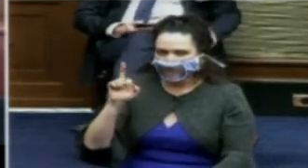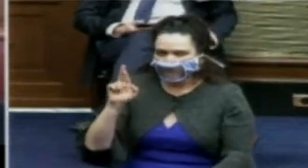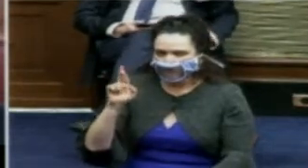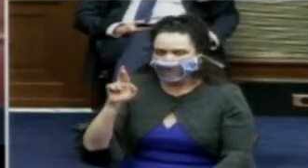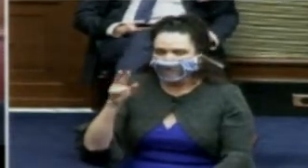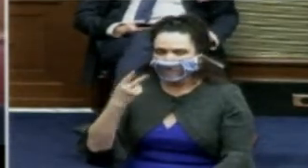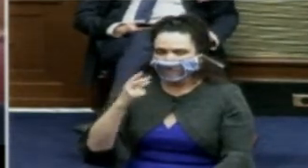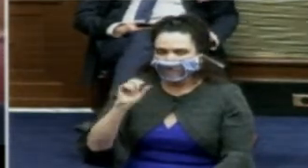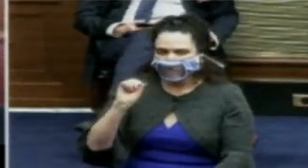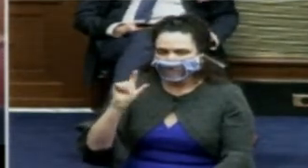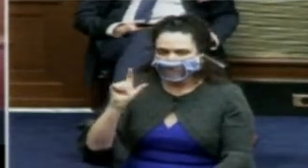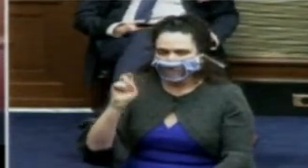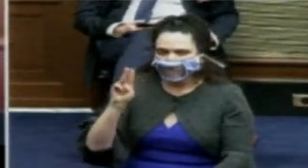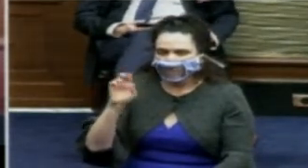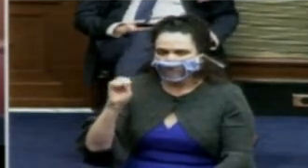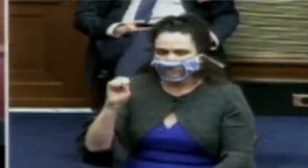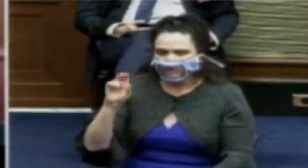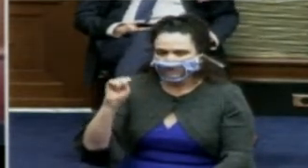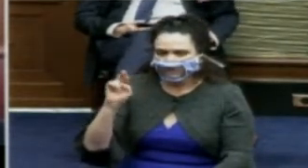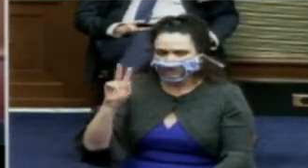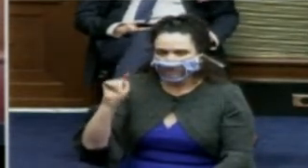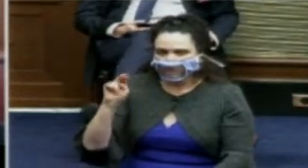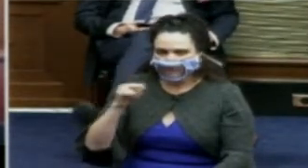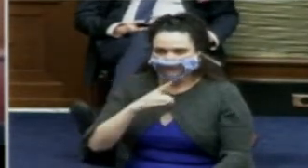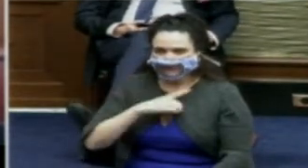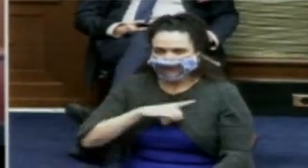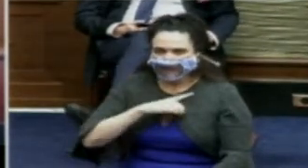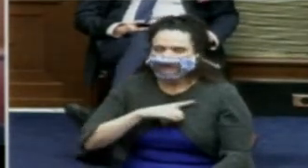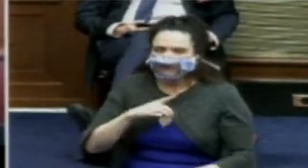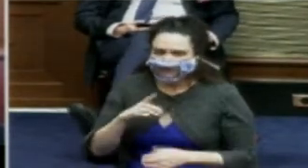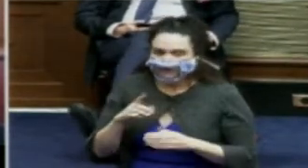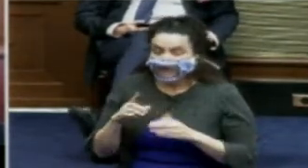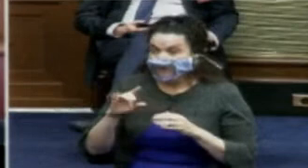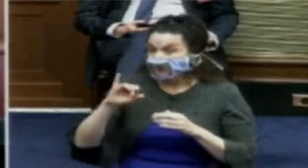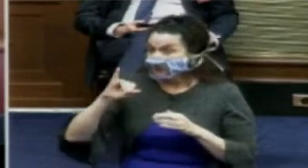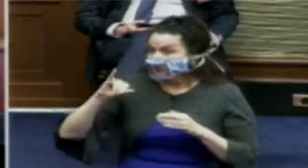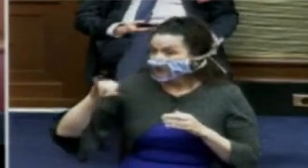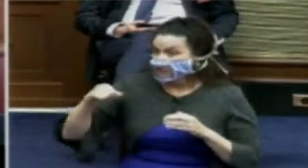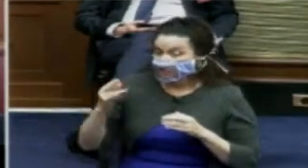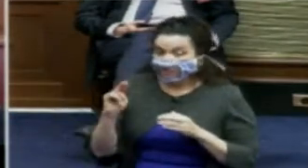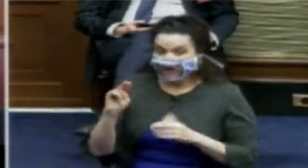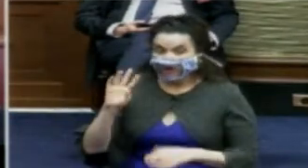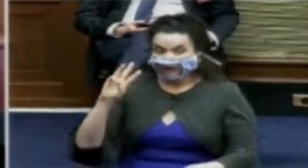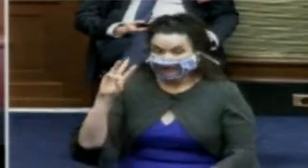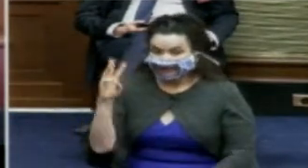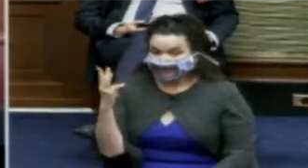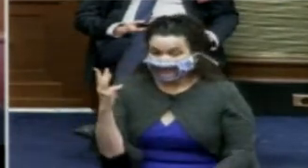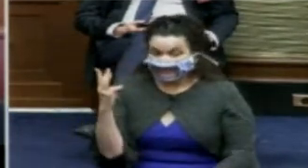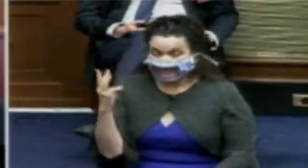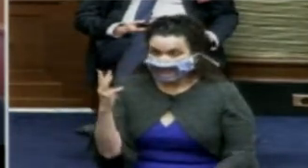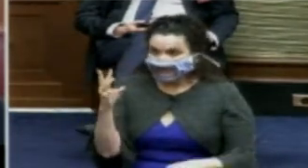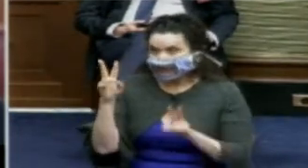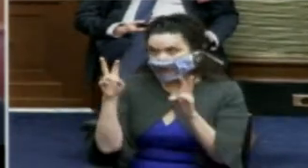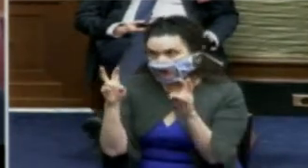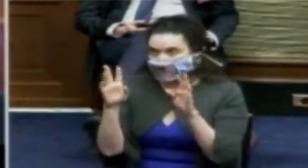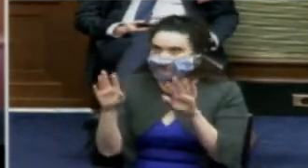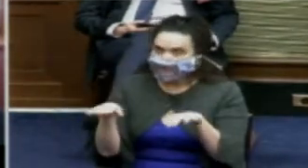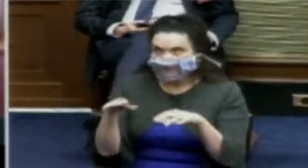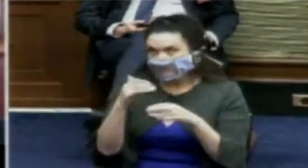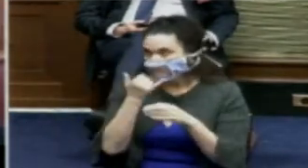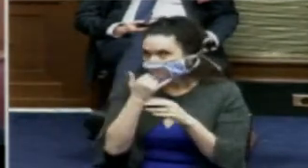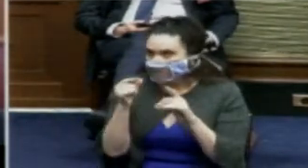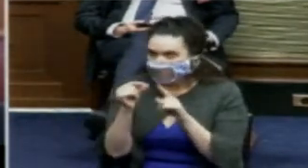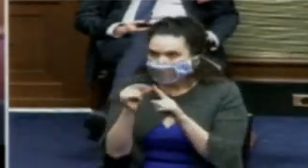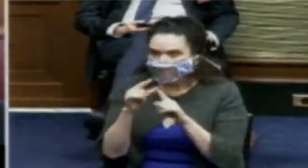with. The January 6th issue is hardly the right word. But my total understanding from reading